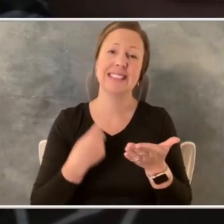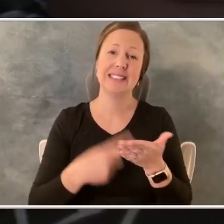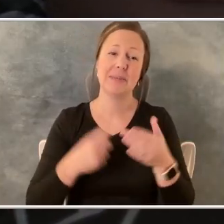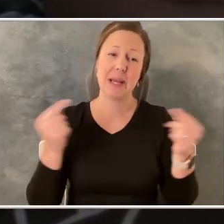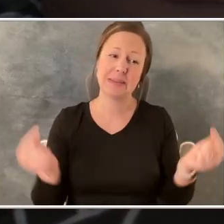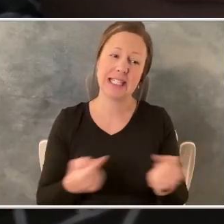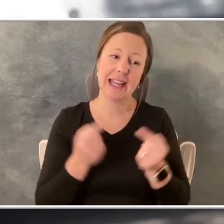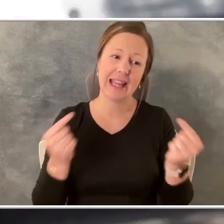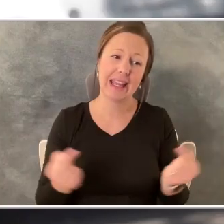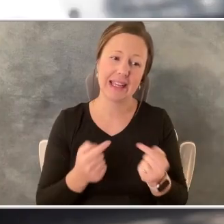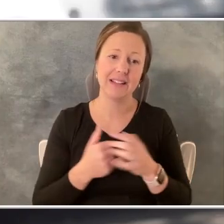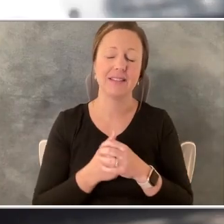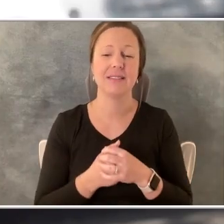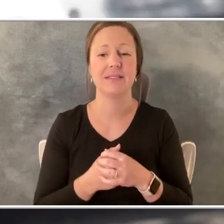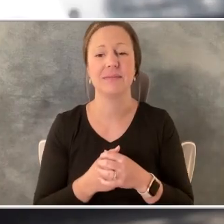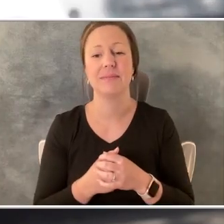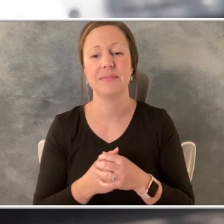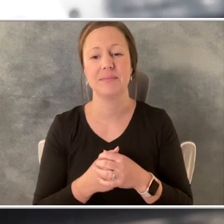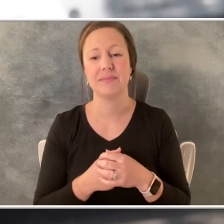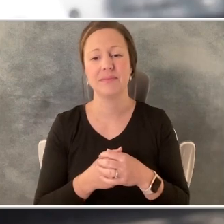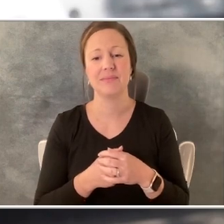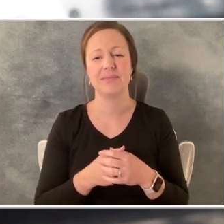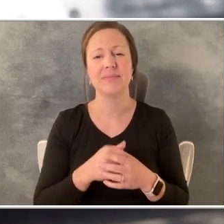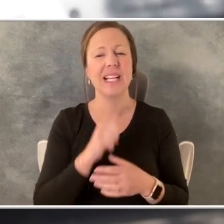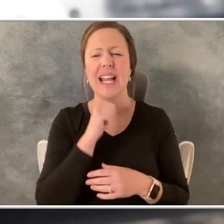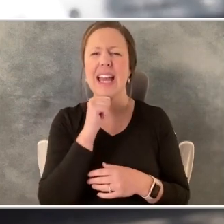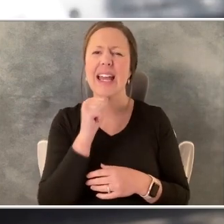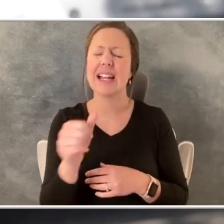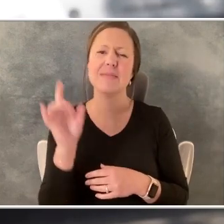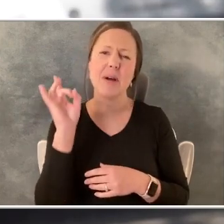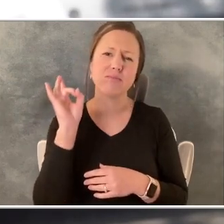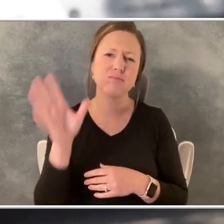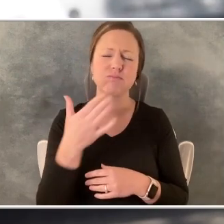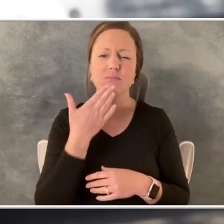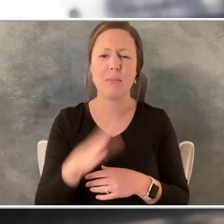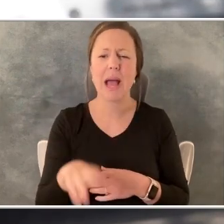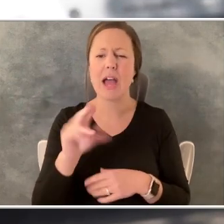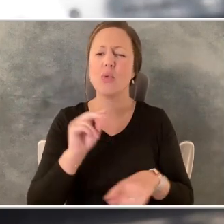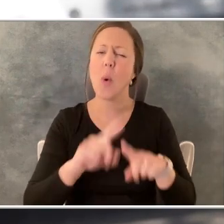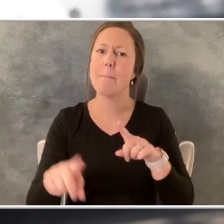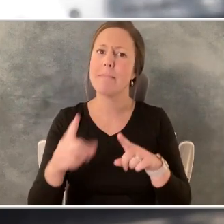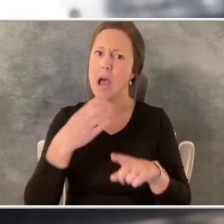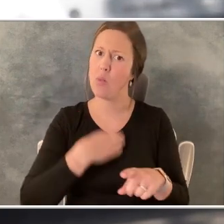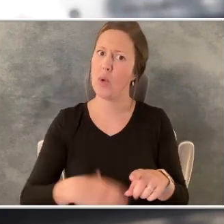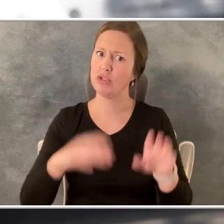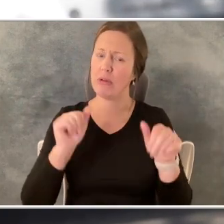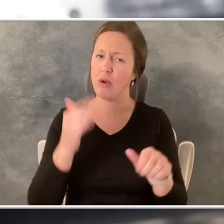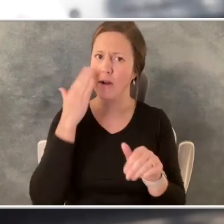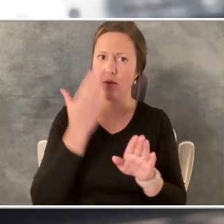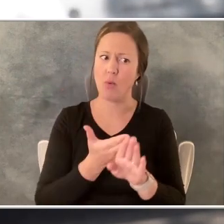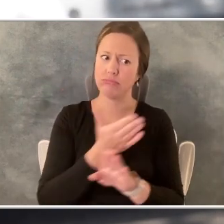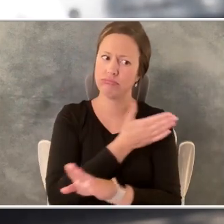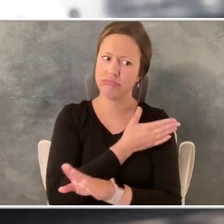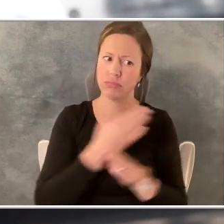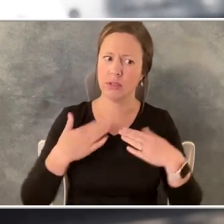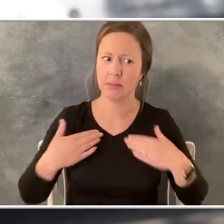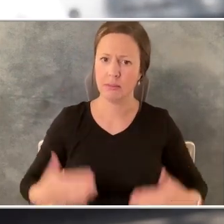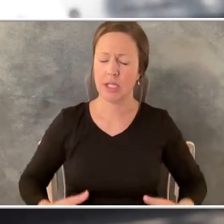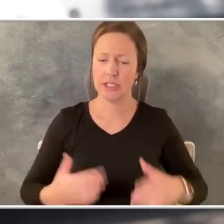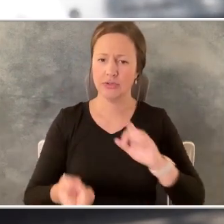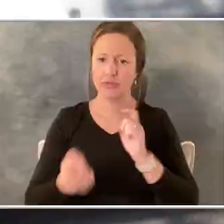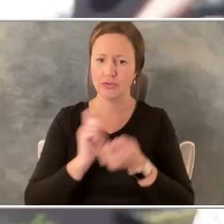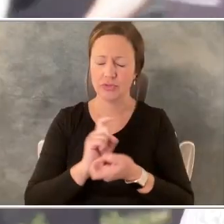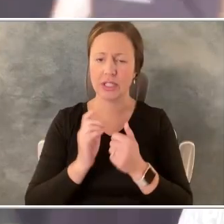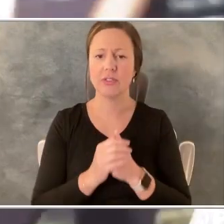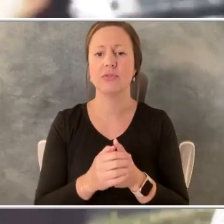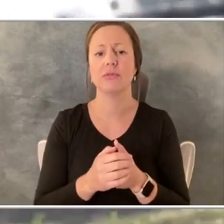really bad, but I kind of wish I knew about some of the things the body was going to go through and the changes. I've gotten to the